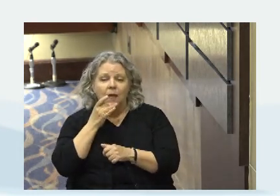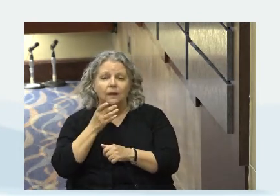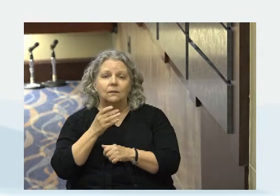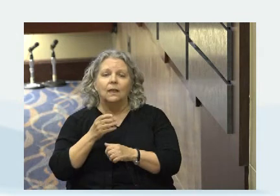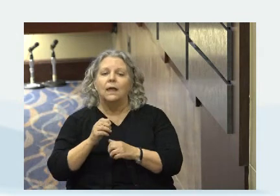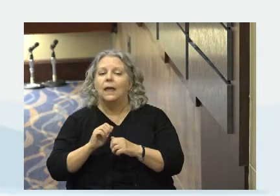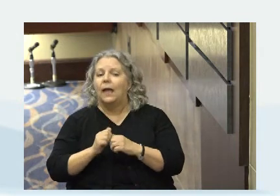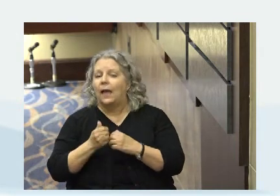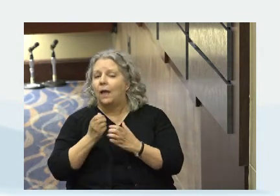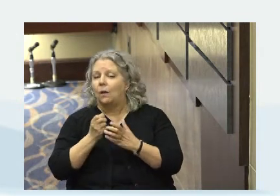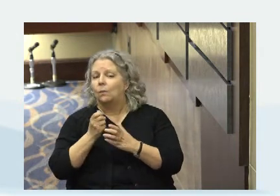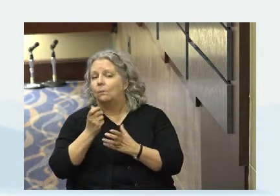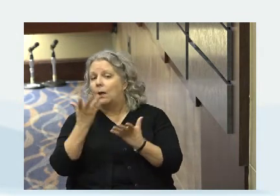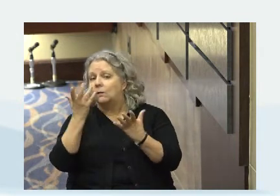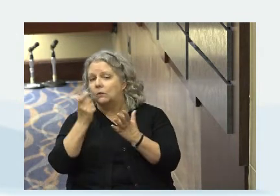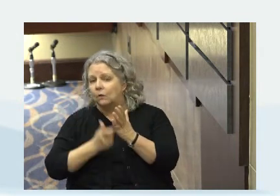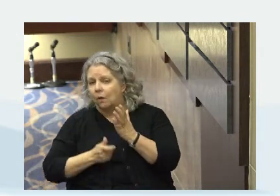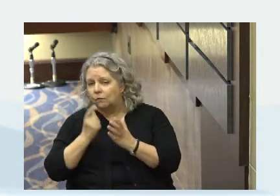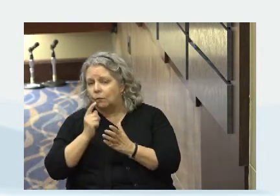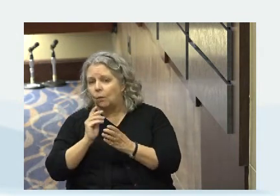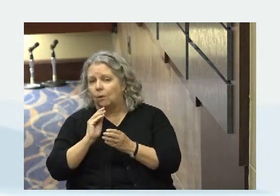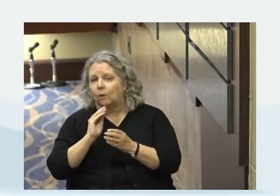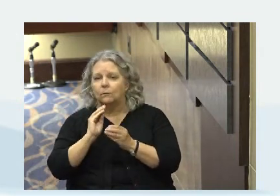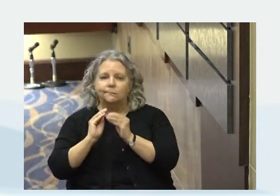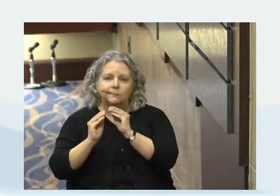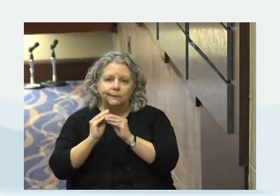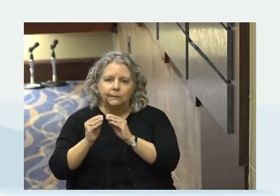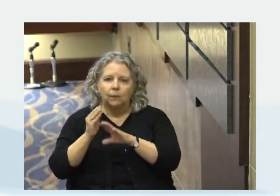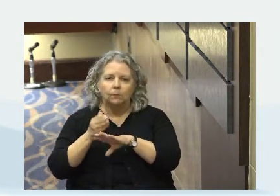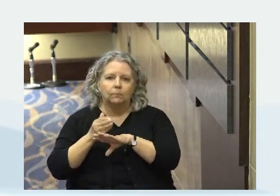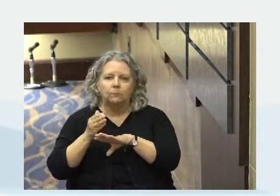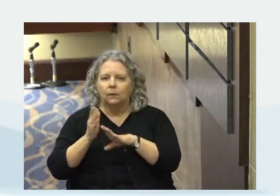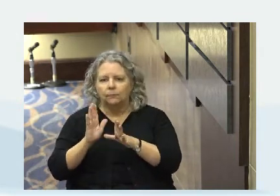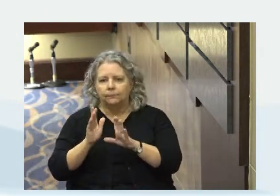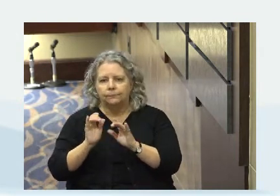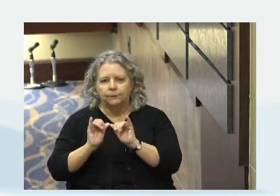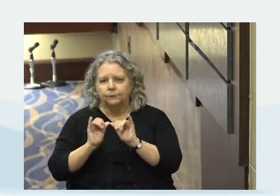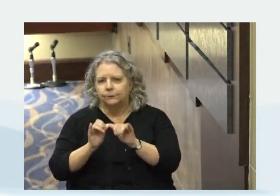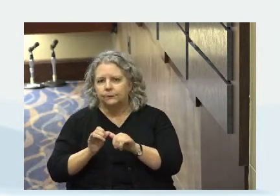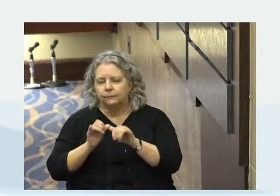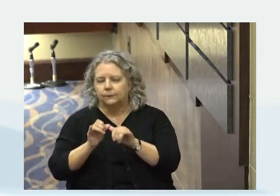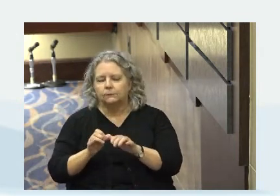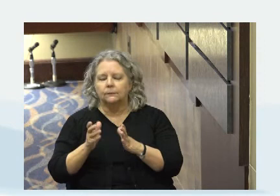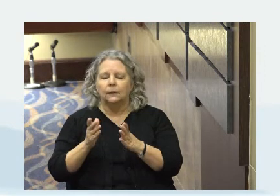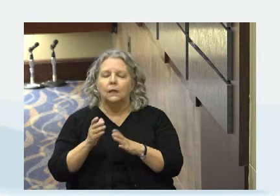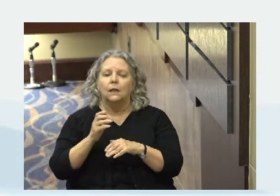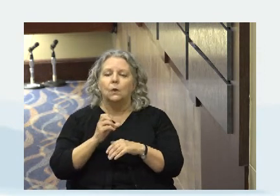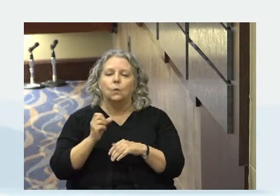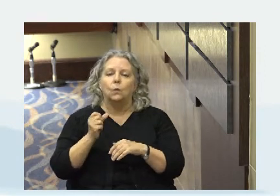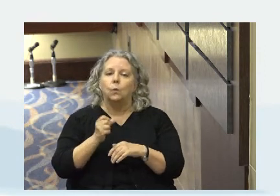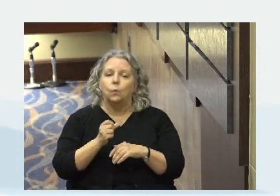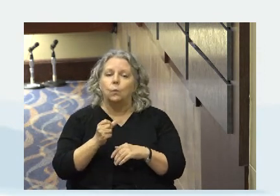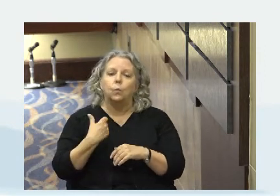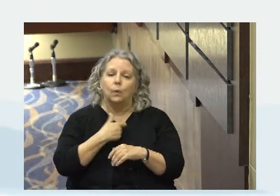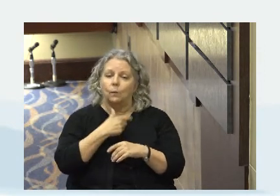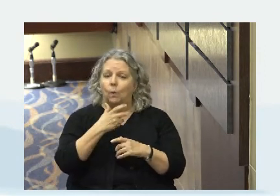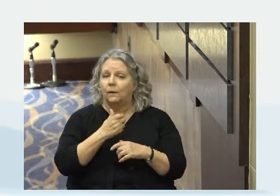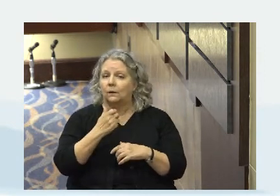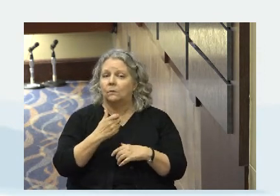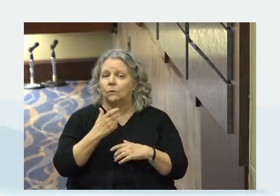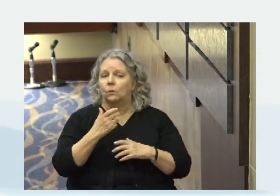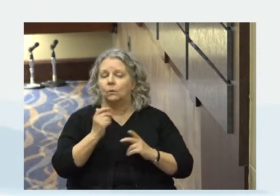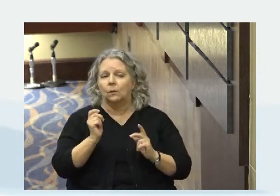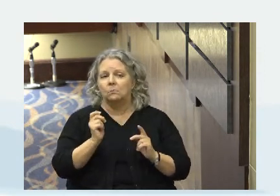viewing it from. So we don't want people on the interstate to be distracted by the lights, but we do want people from